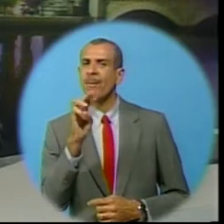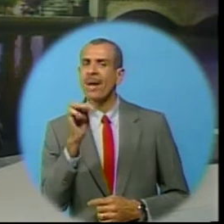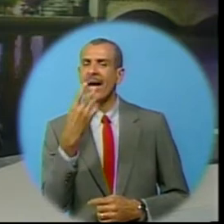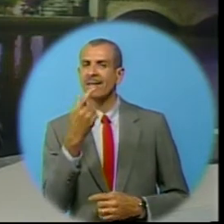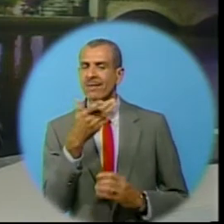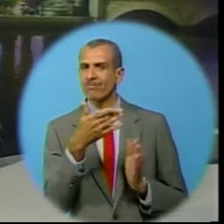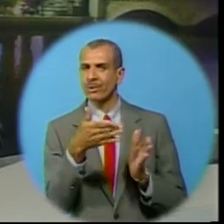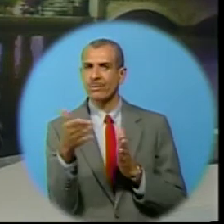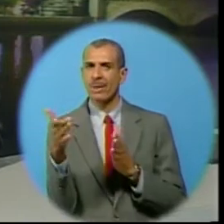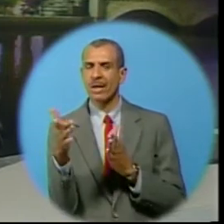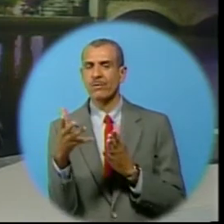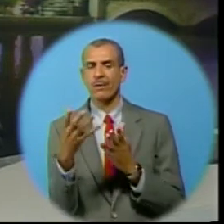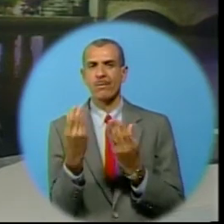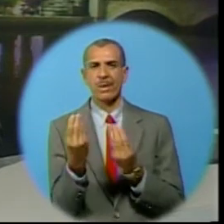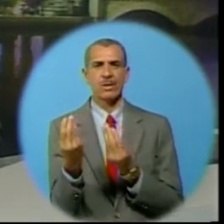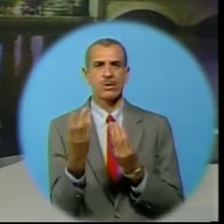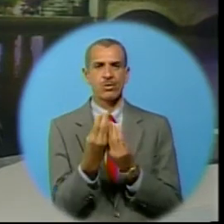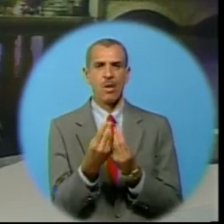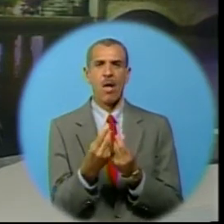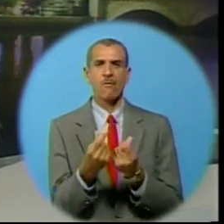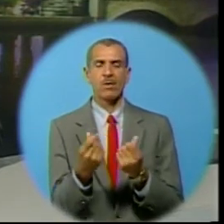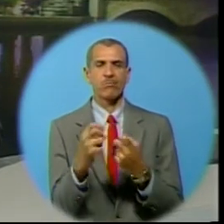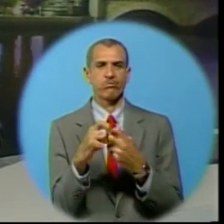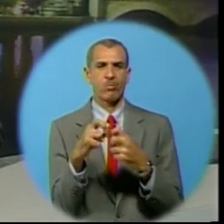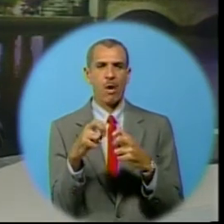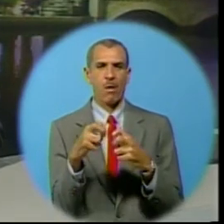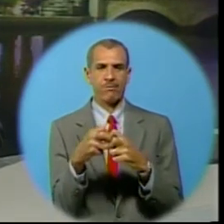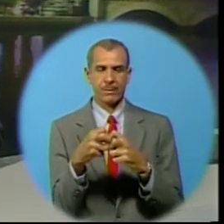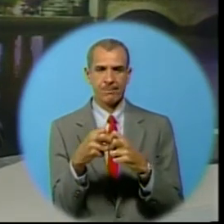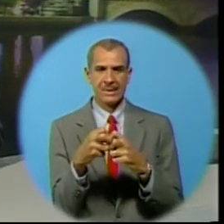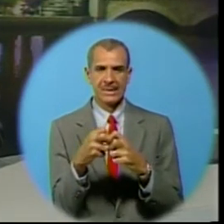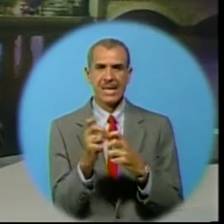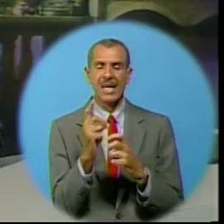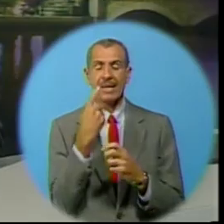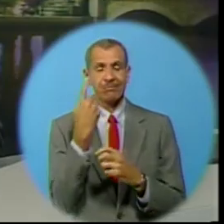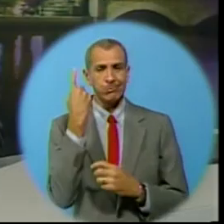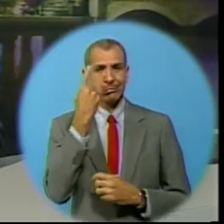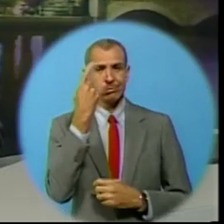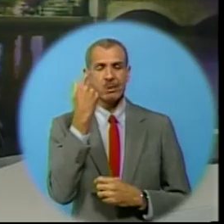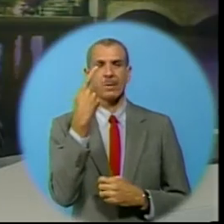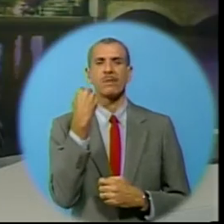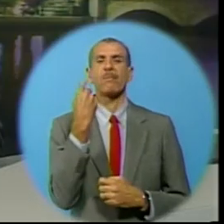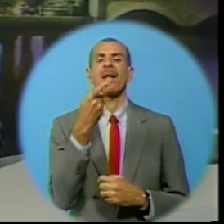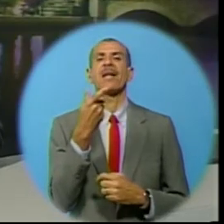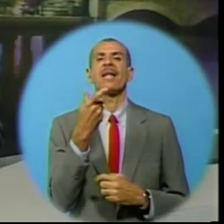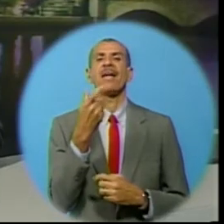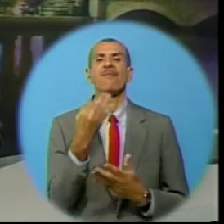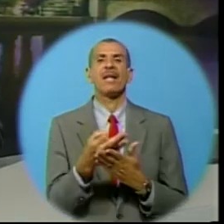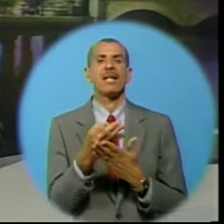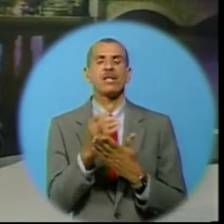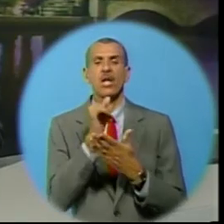to find solutions to systemic problems within the region. He fears, however, that if finances are not